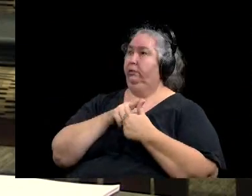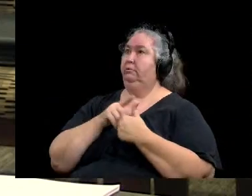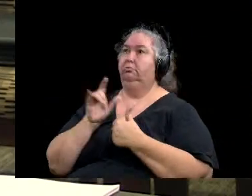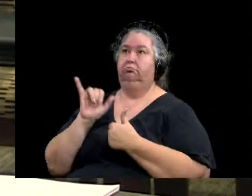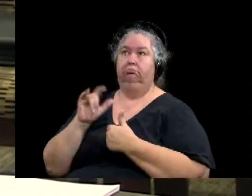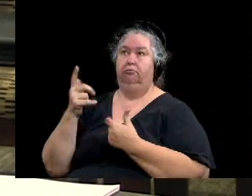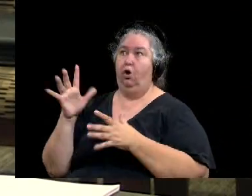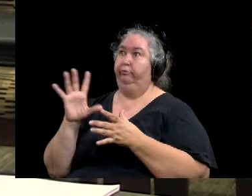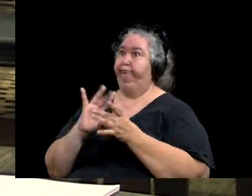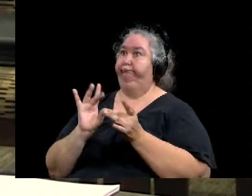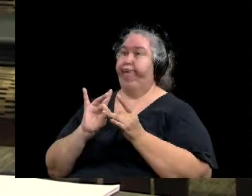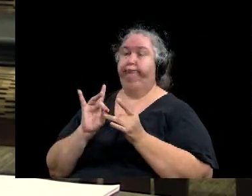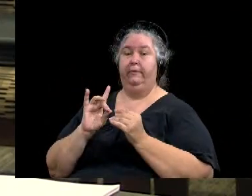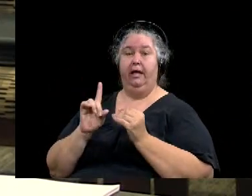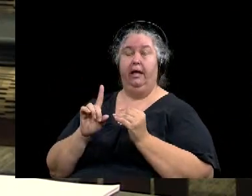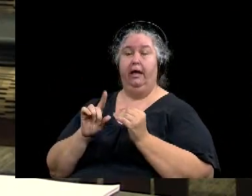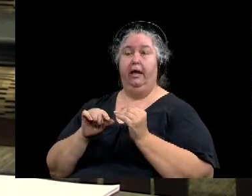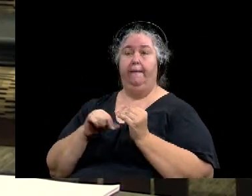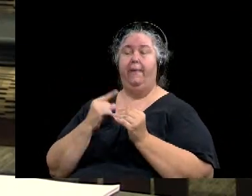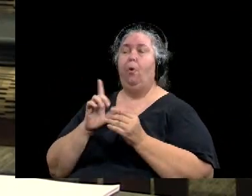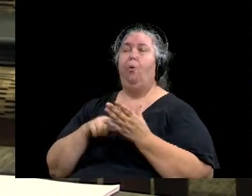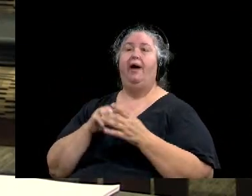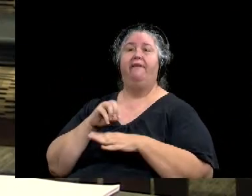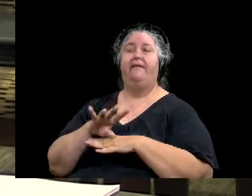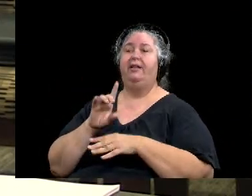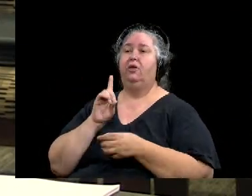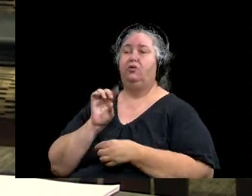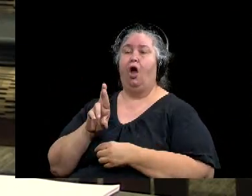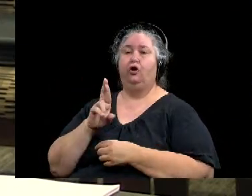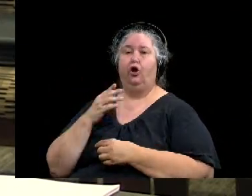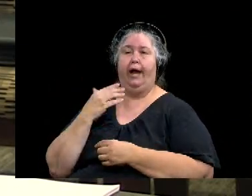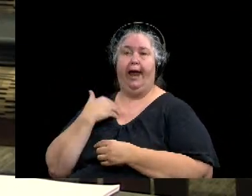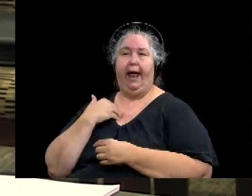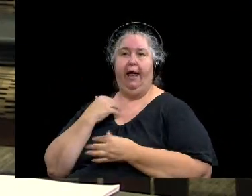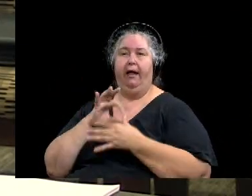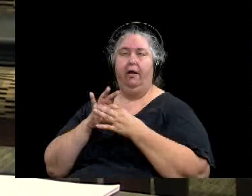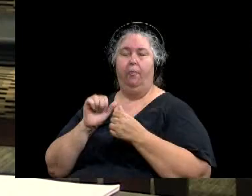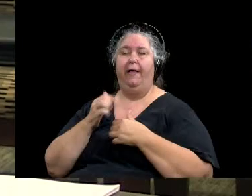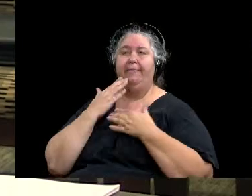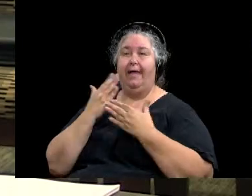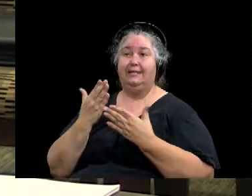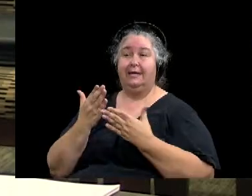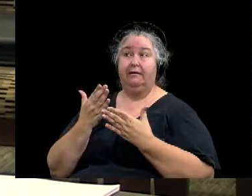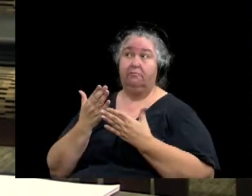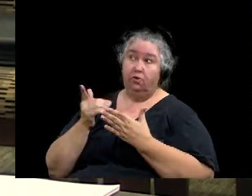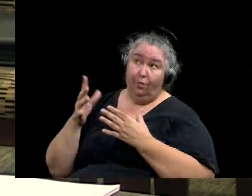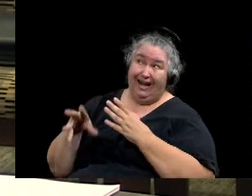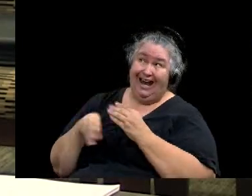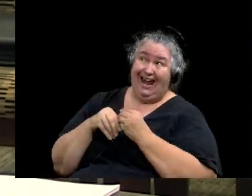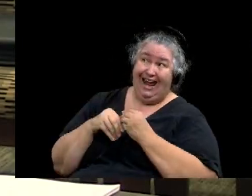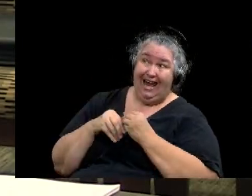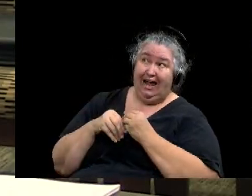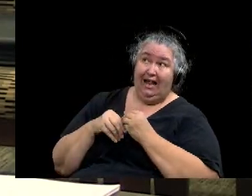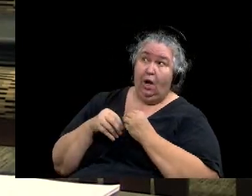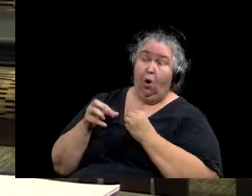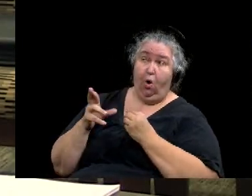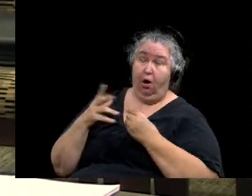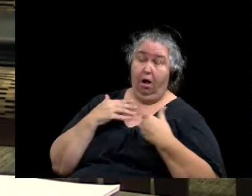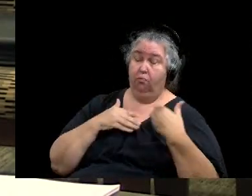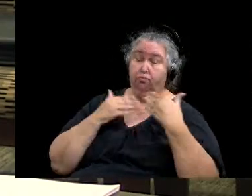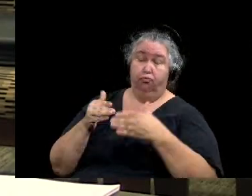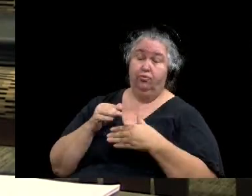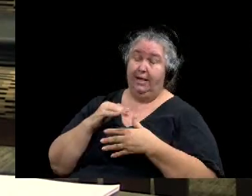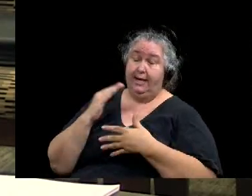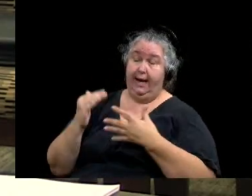have talked about, is what advice do the doctors have regarding Thanksgiving? Anybody have anything extra to add to that one, or I'll move on to the next